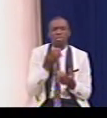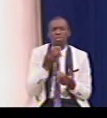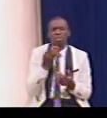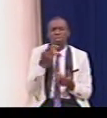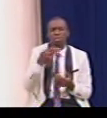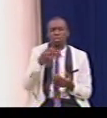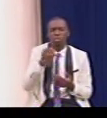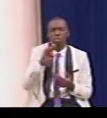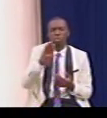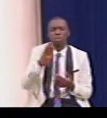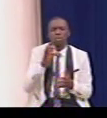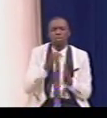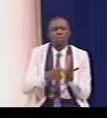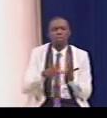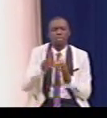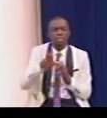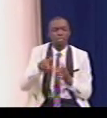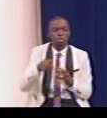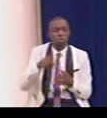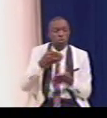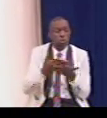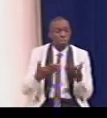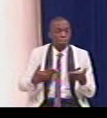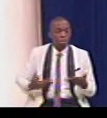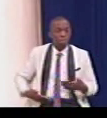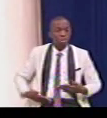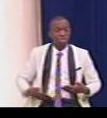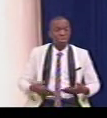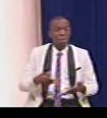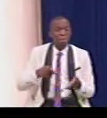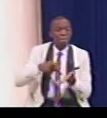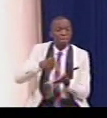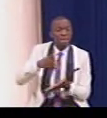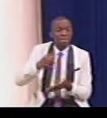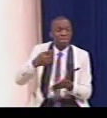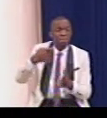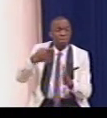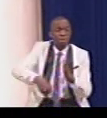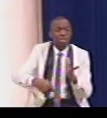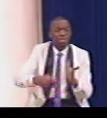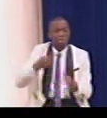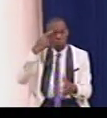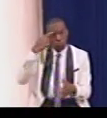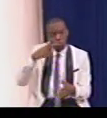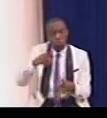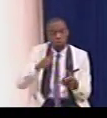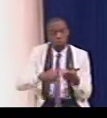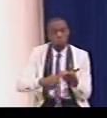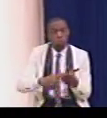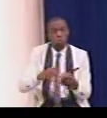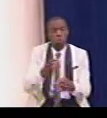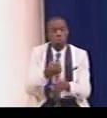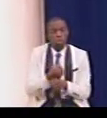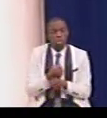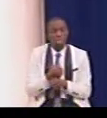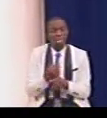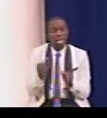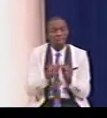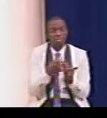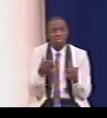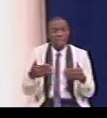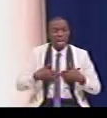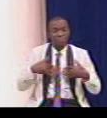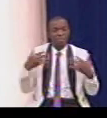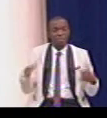somebody paid a price for you to collect now because everything paid for and then you go there and then he asks you